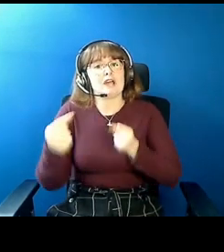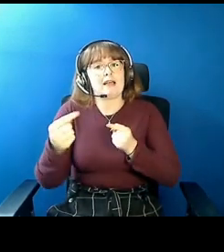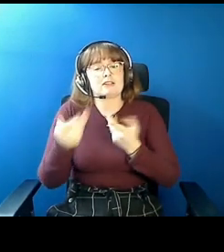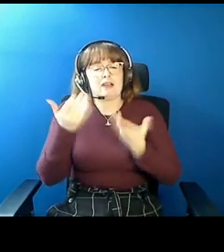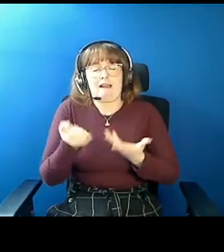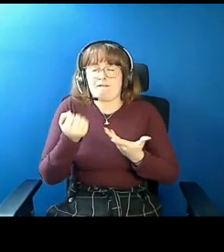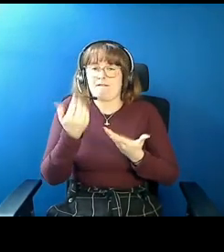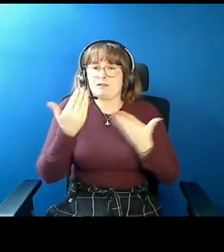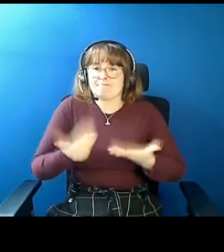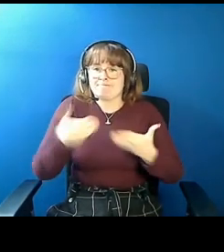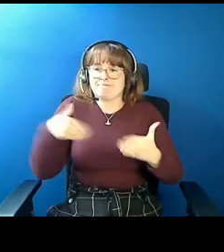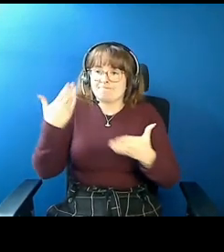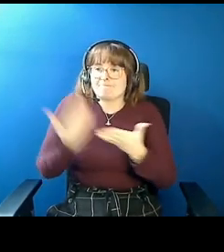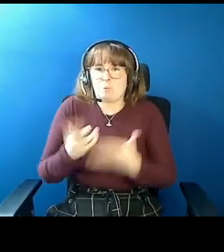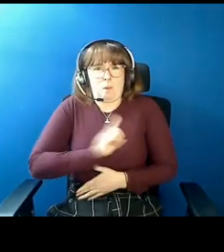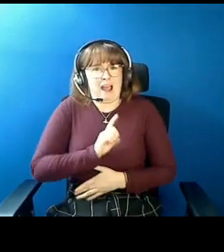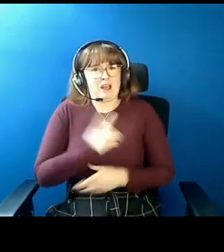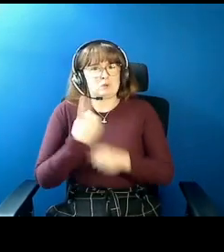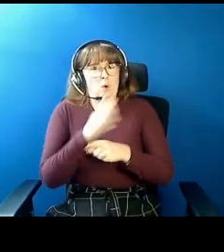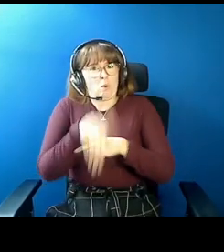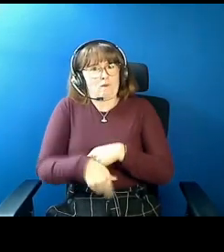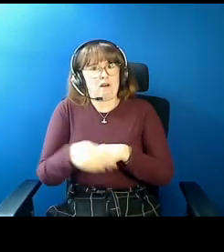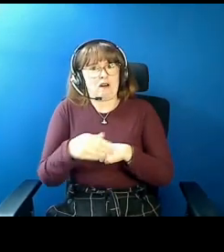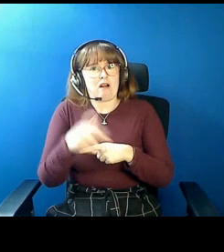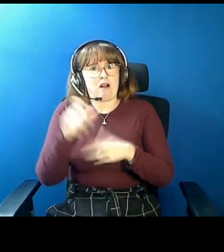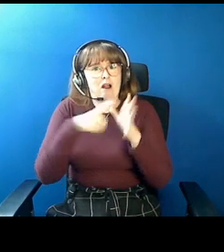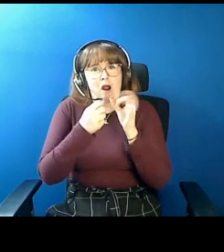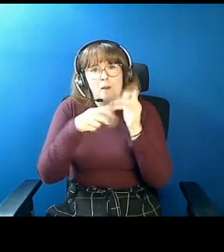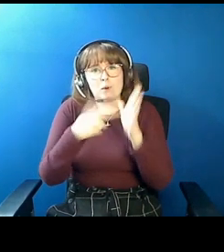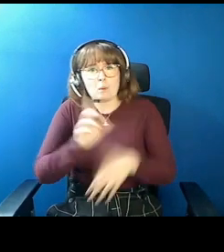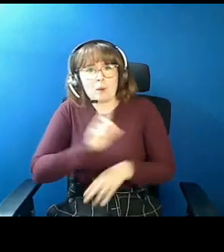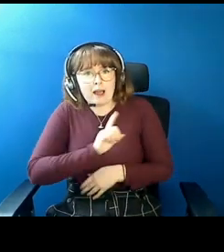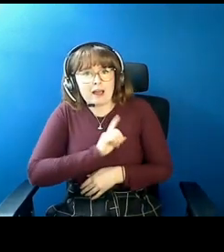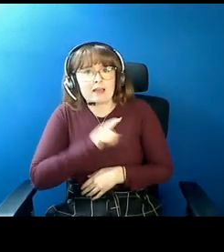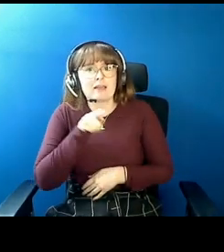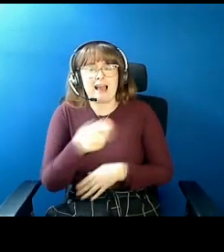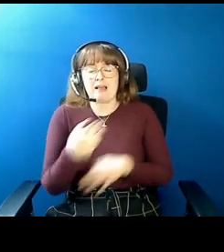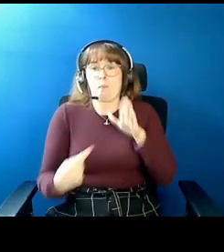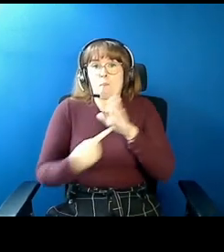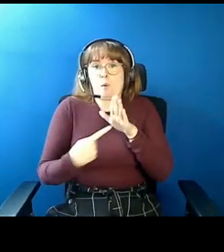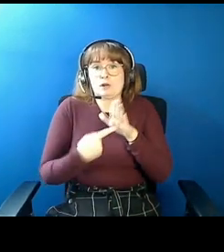doing this stuff at all, why are we talking about this, and then the importance of